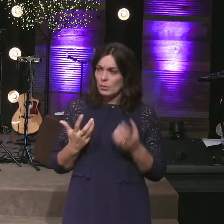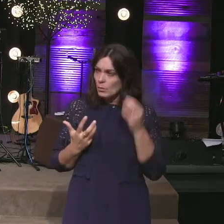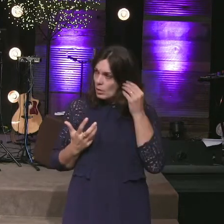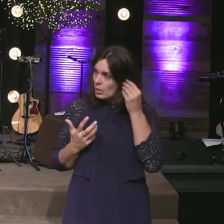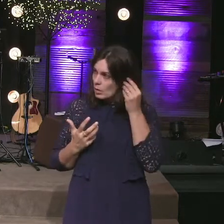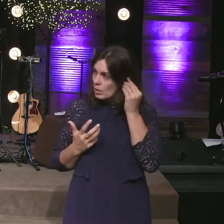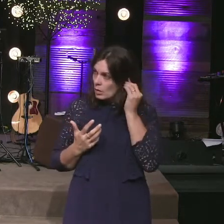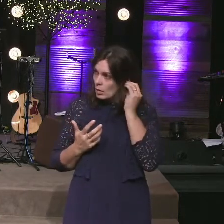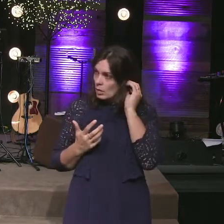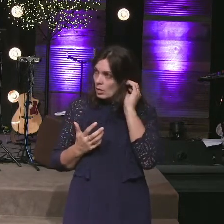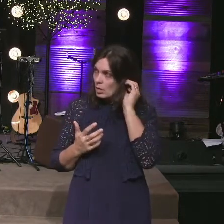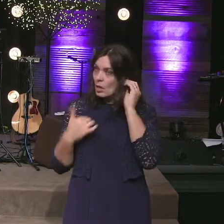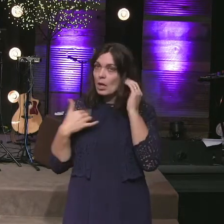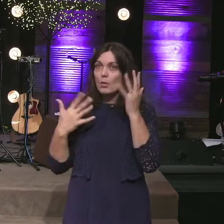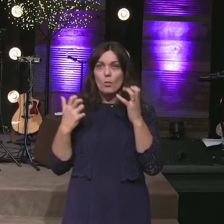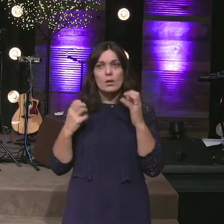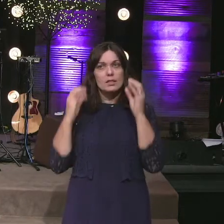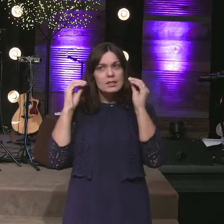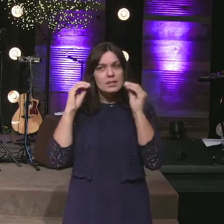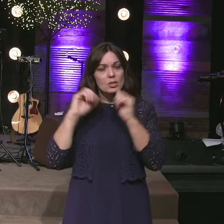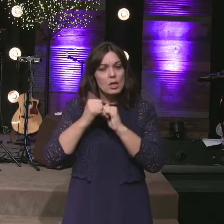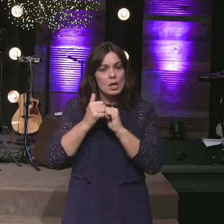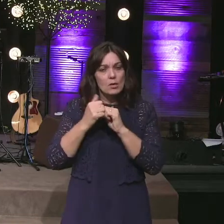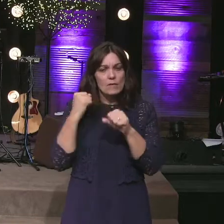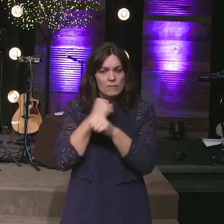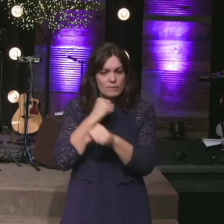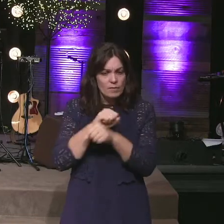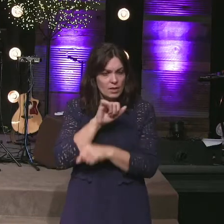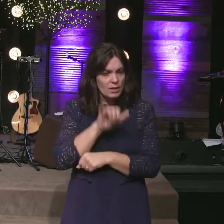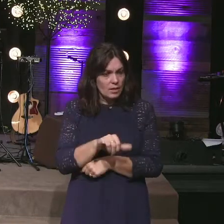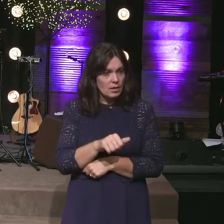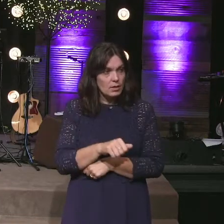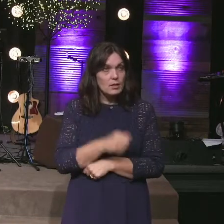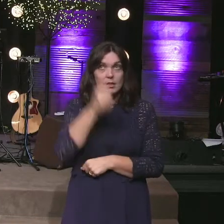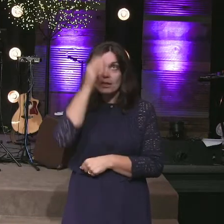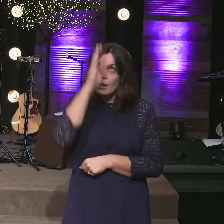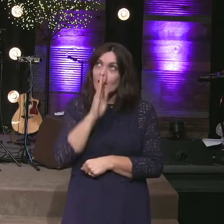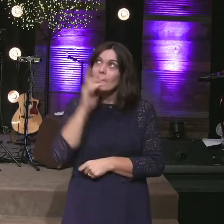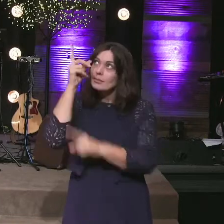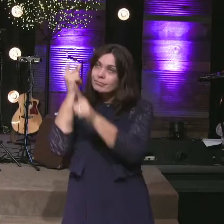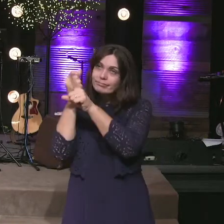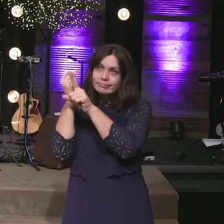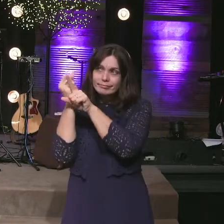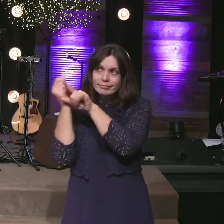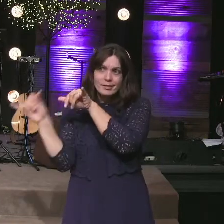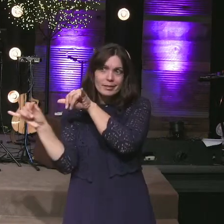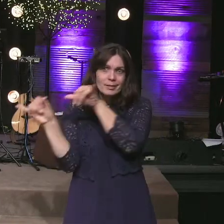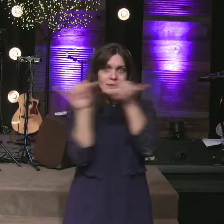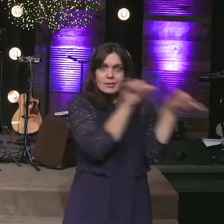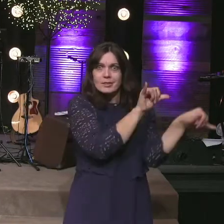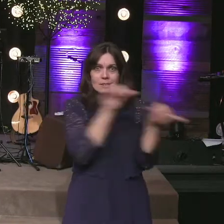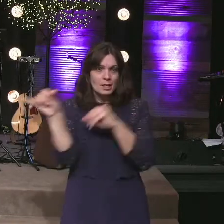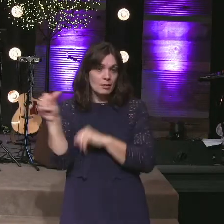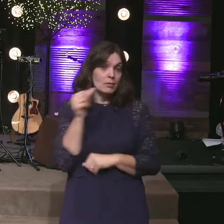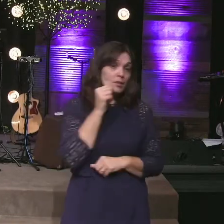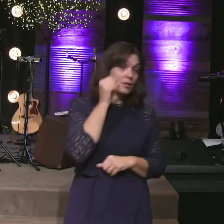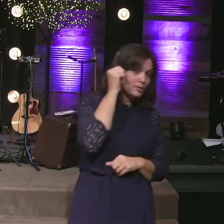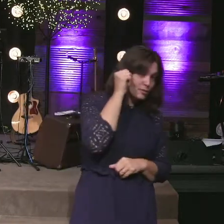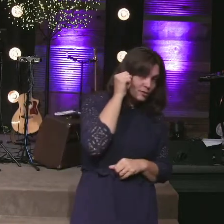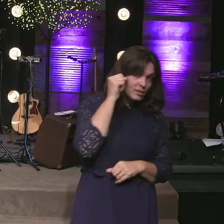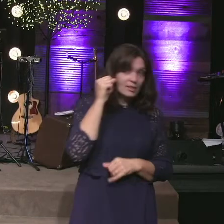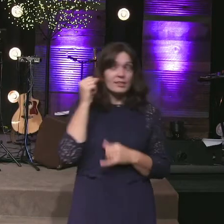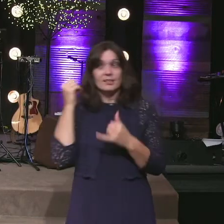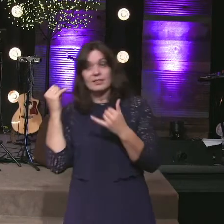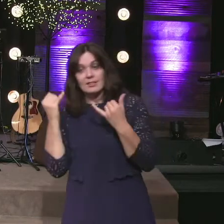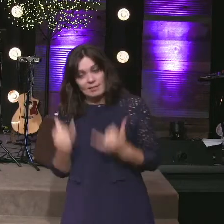I want to teach you how to combat that. God is the same yesterday, today, and tomorrow. It's the same God we're serving